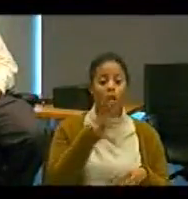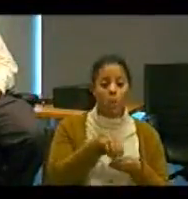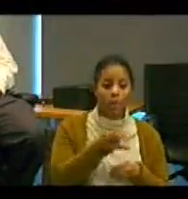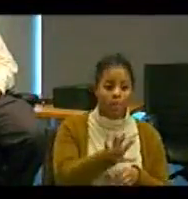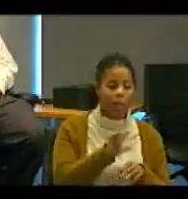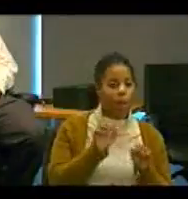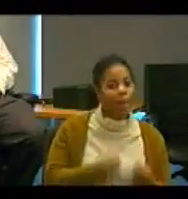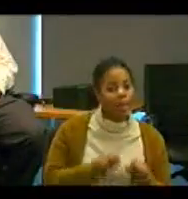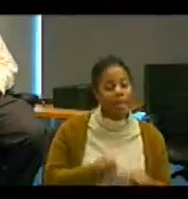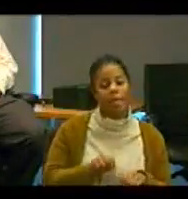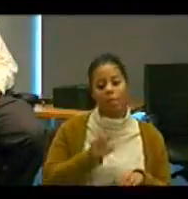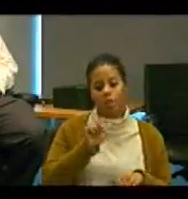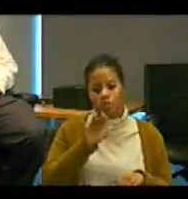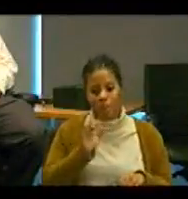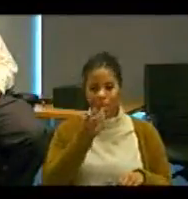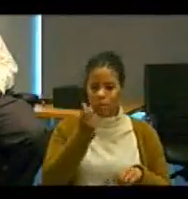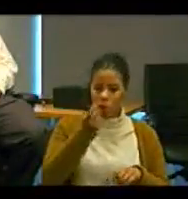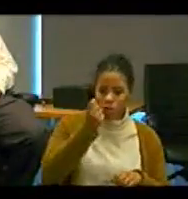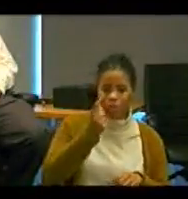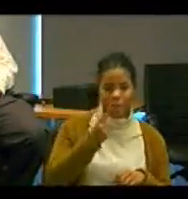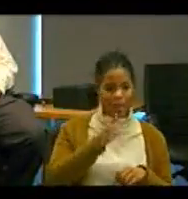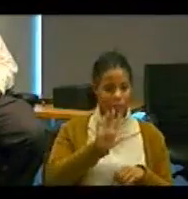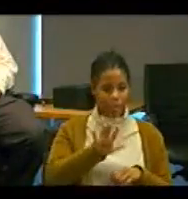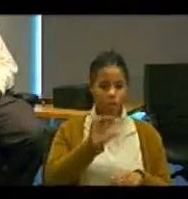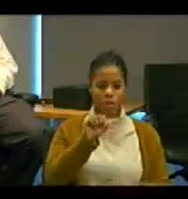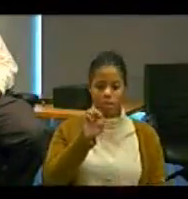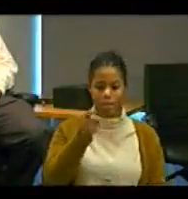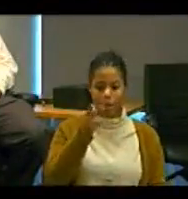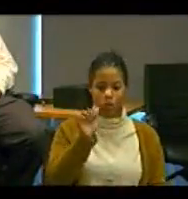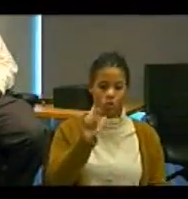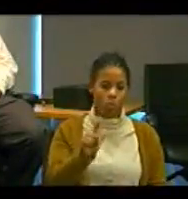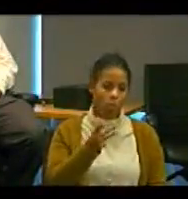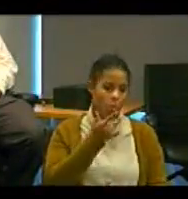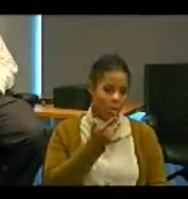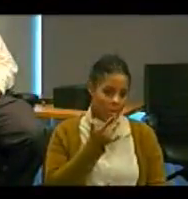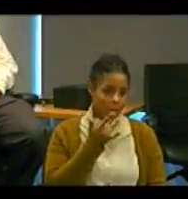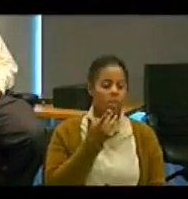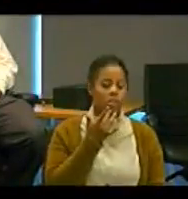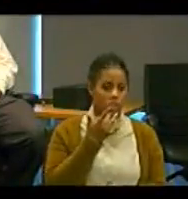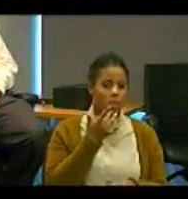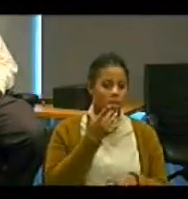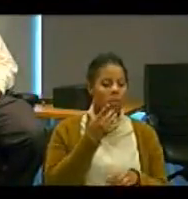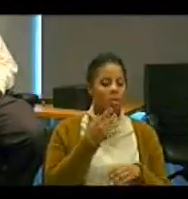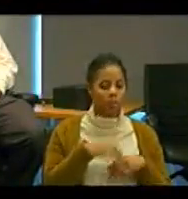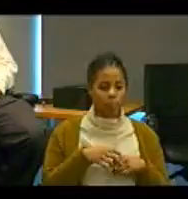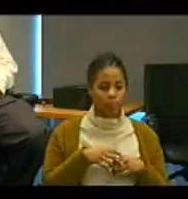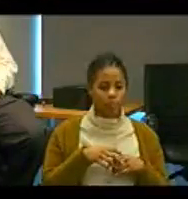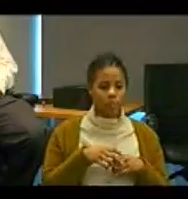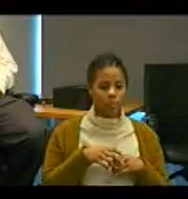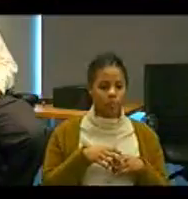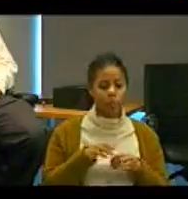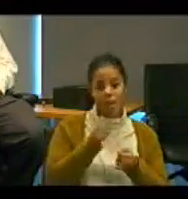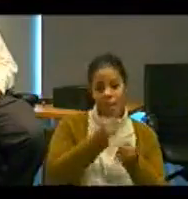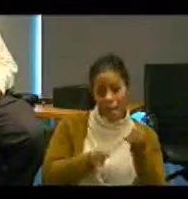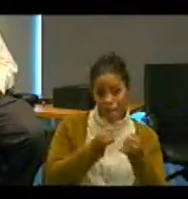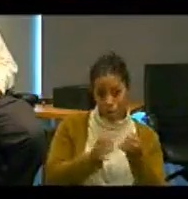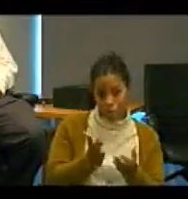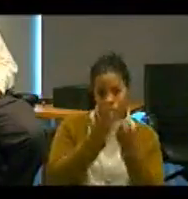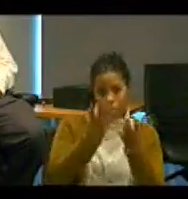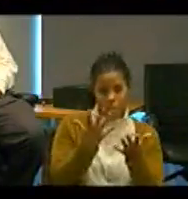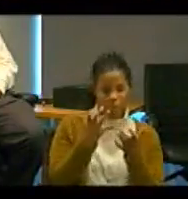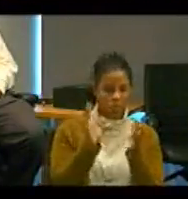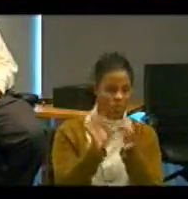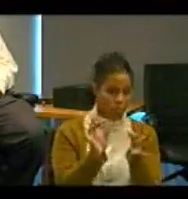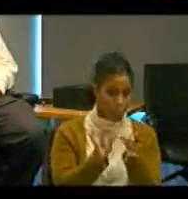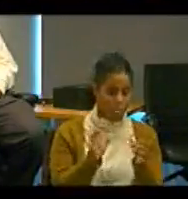race, ethnicity, gender identity, and sexual orientation to the extent that they are present in schools. The last recommendation that I would like to share is